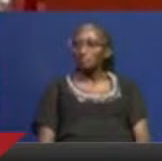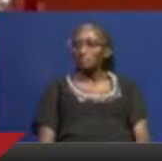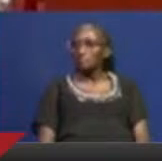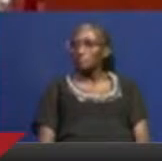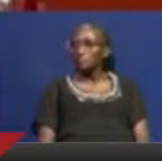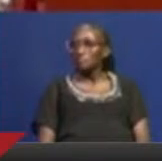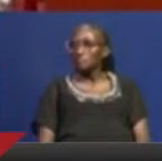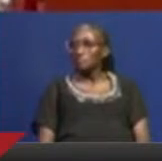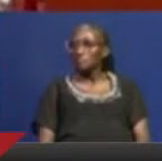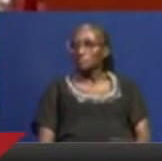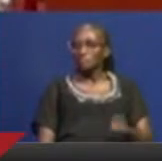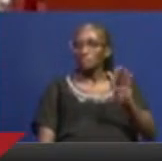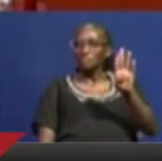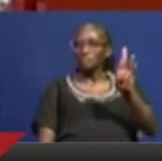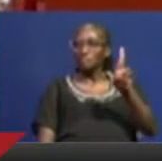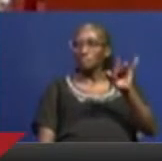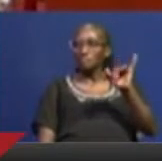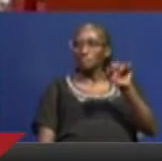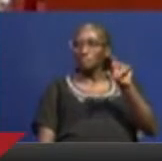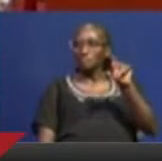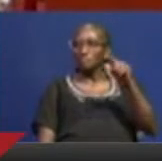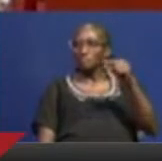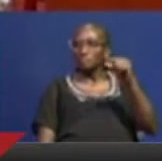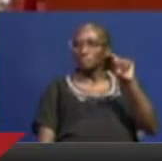Konoin Brighton Leonard Yegon.